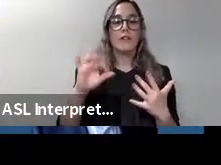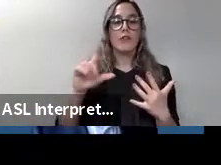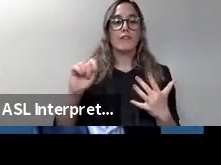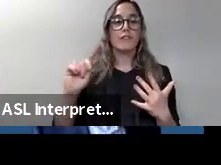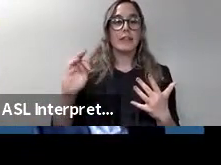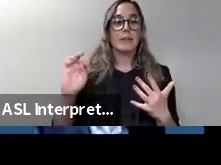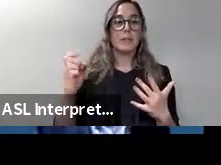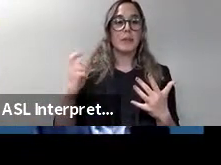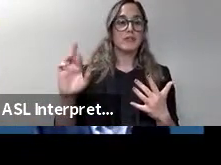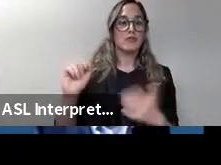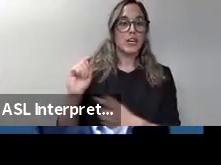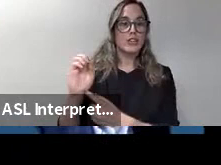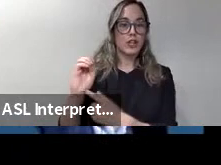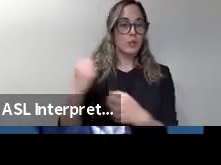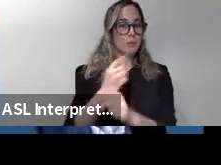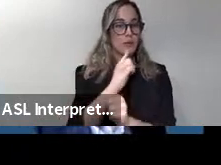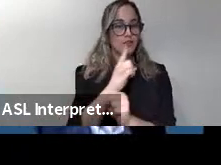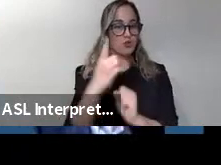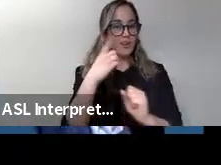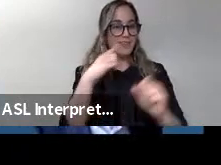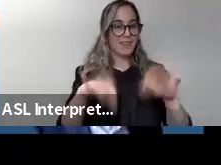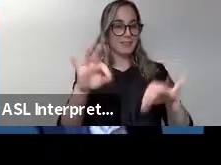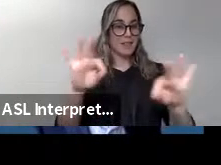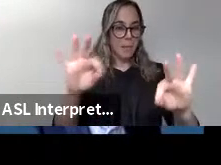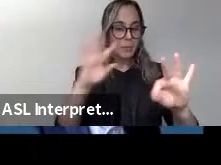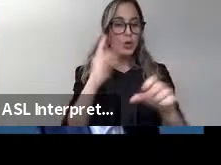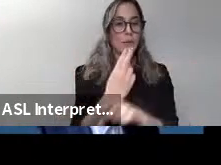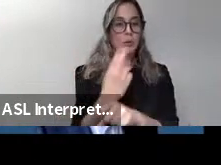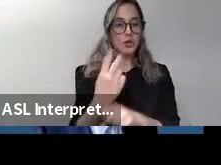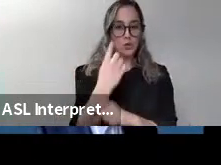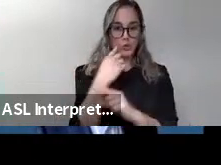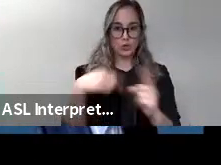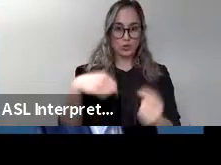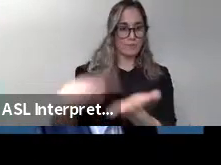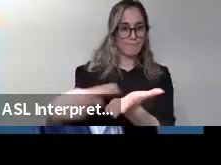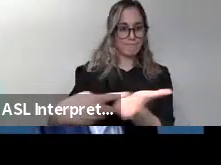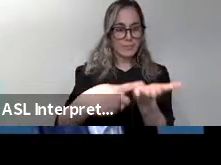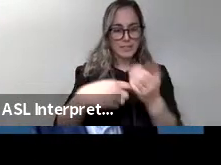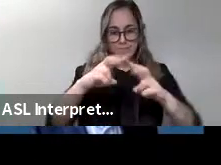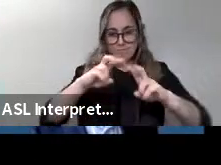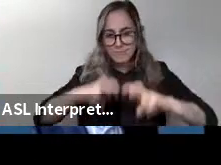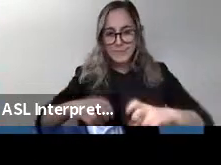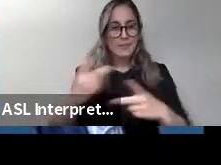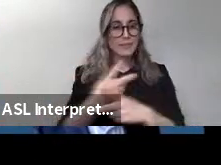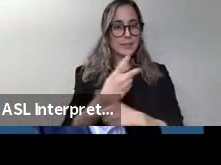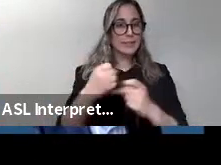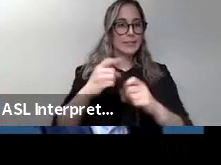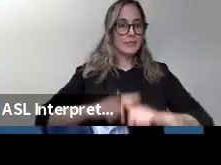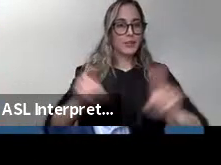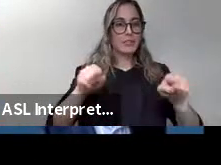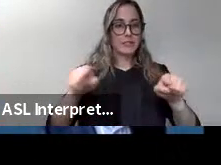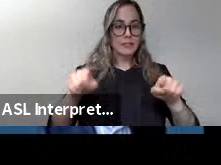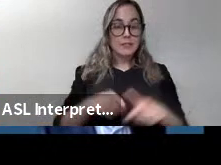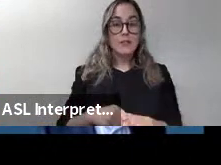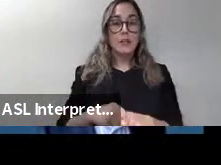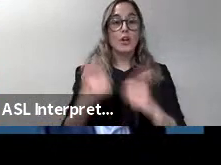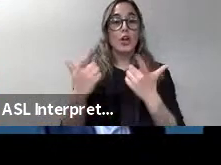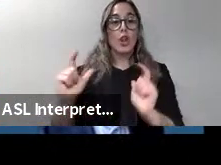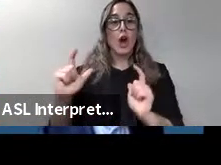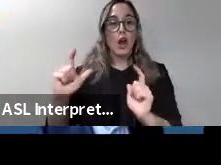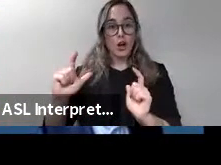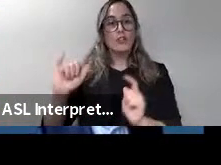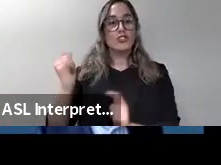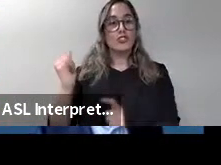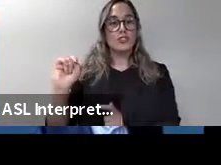the sample can be used to study differences that might be due to having different fleet mix ratios. Large jet aircraft were jet-powered